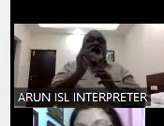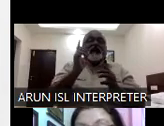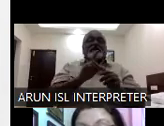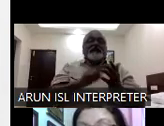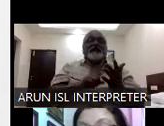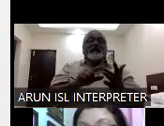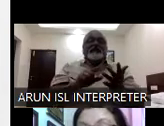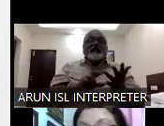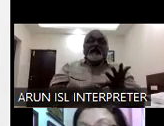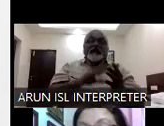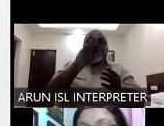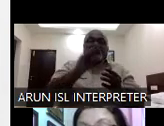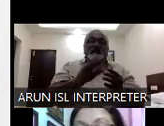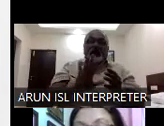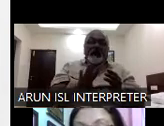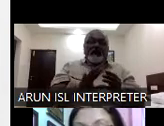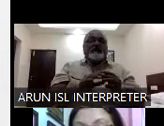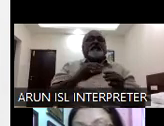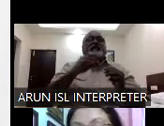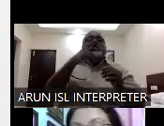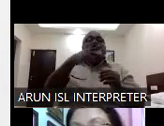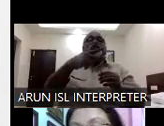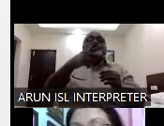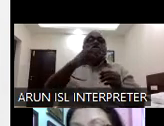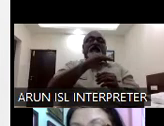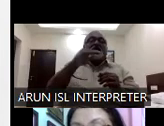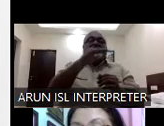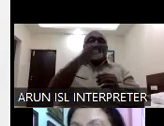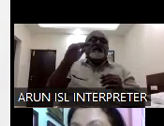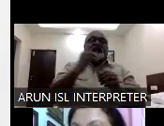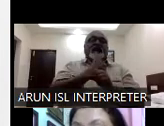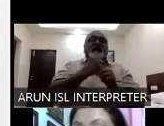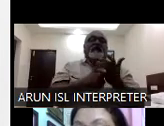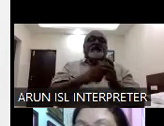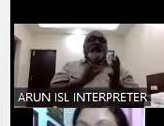this three-tier system of Gram Panchayat, which is headed by